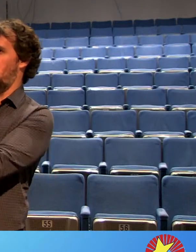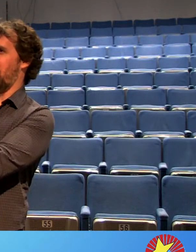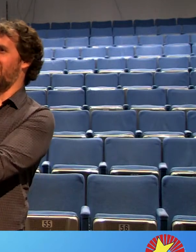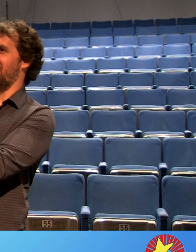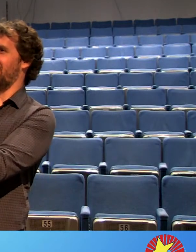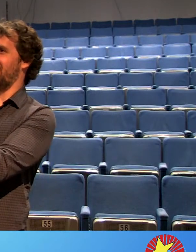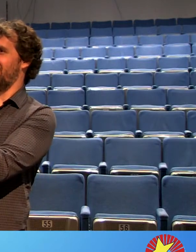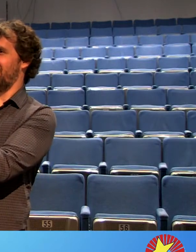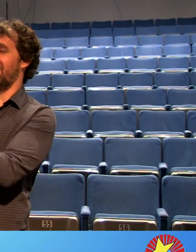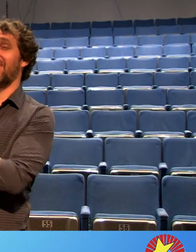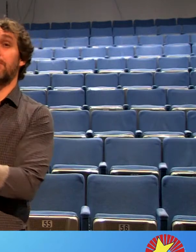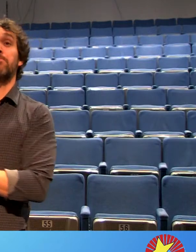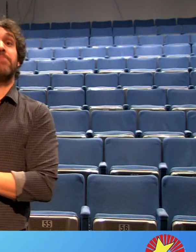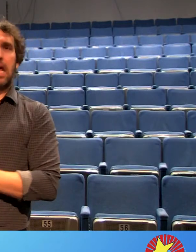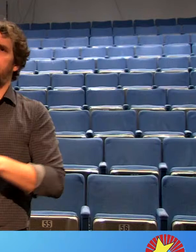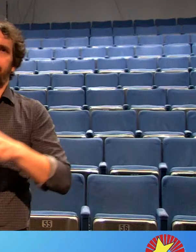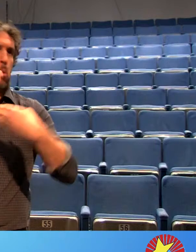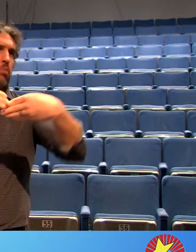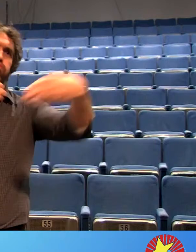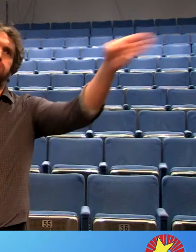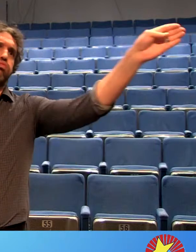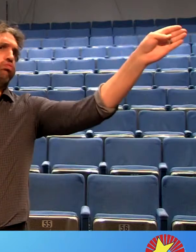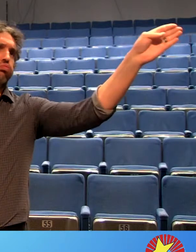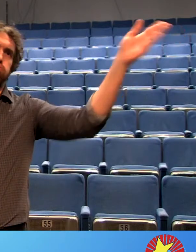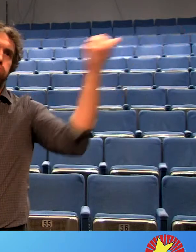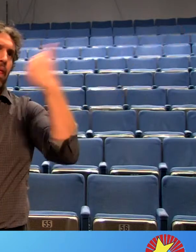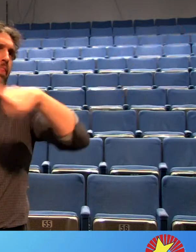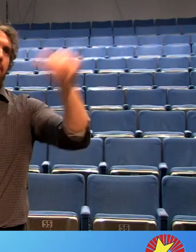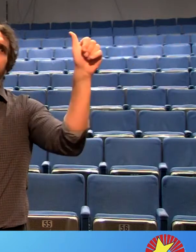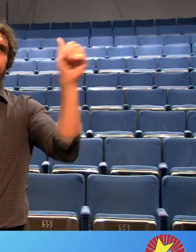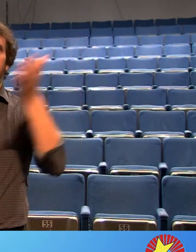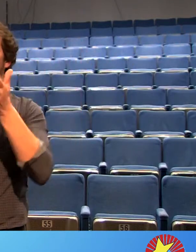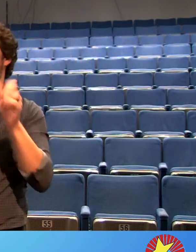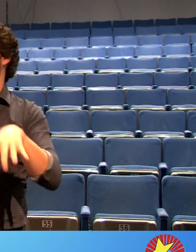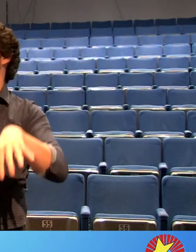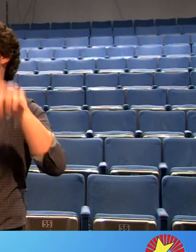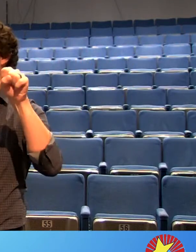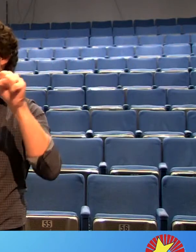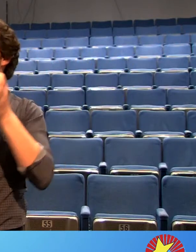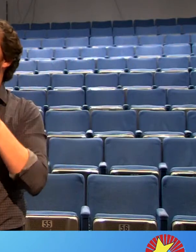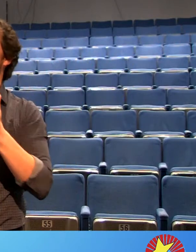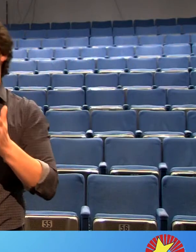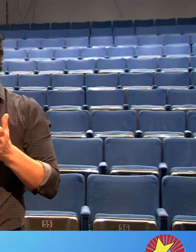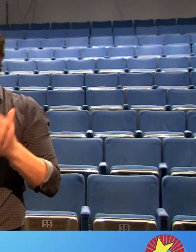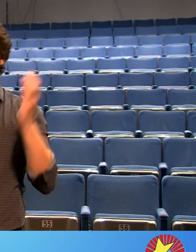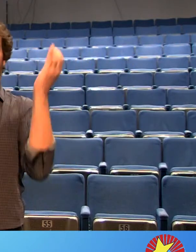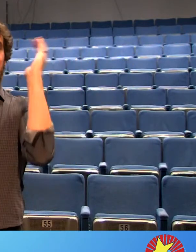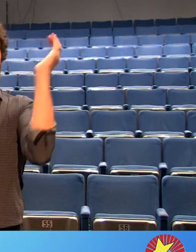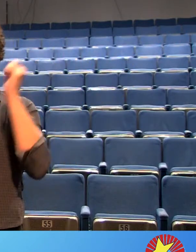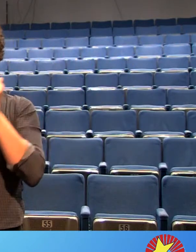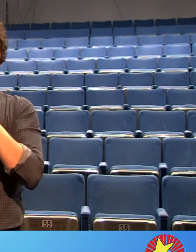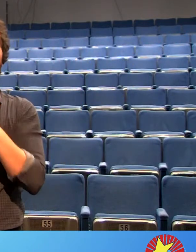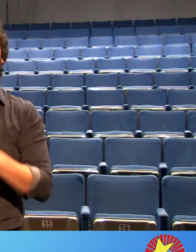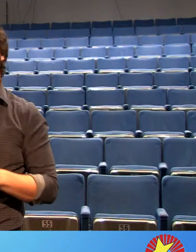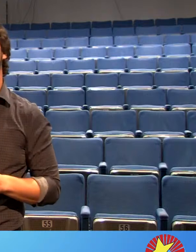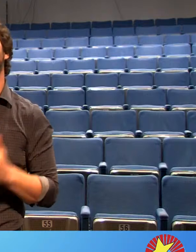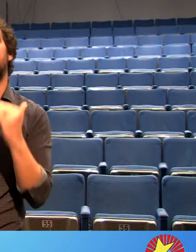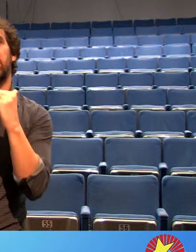compare our scores to other schools for the deaf. MAPS testing is used